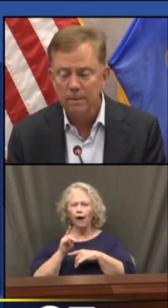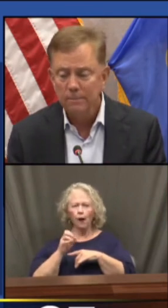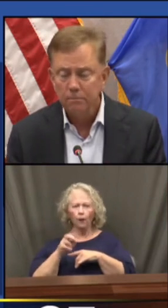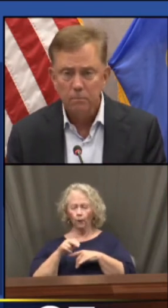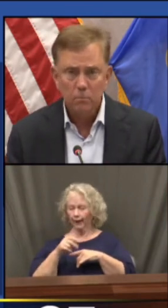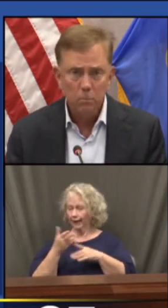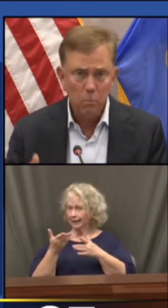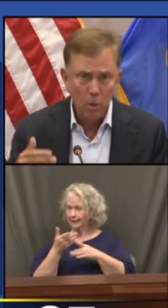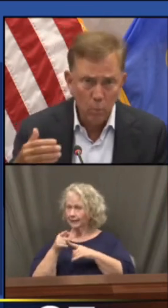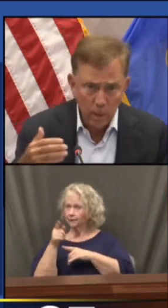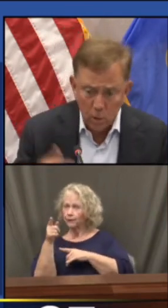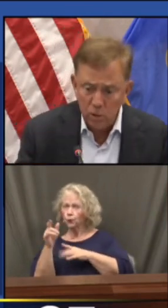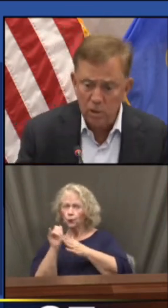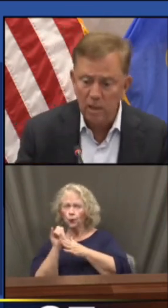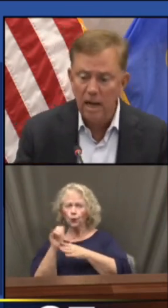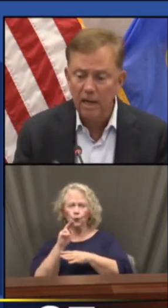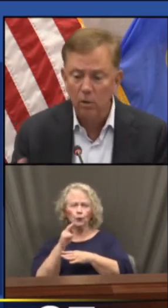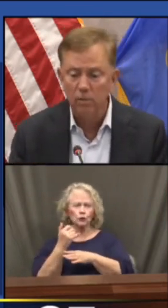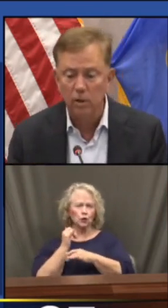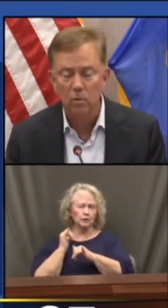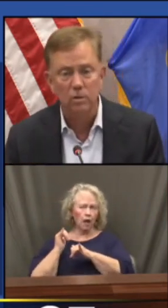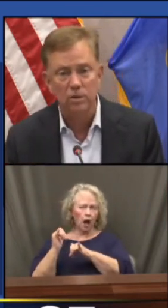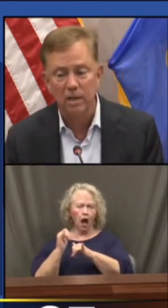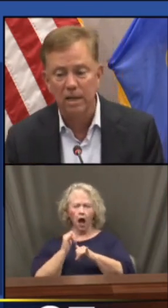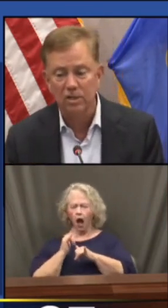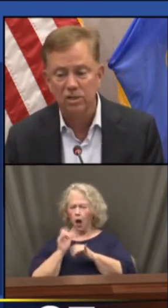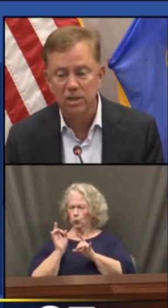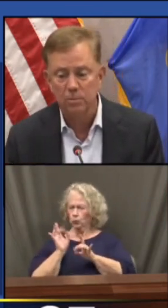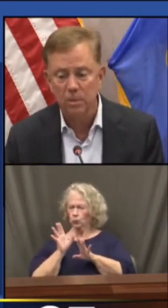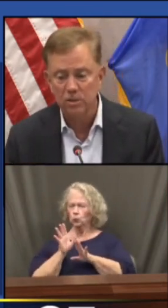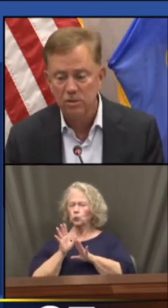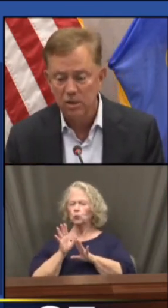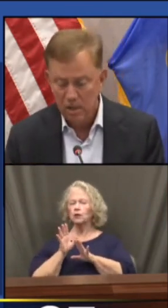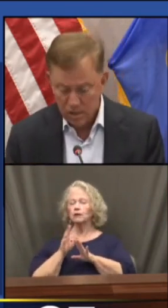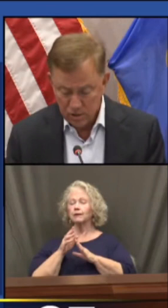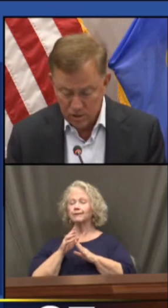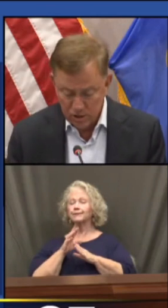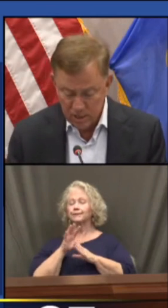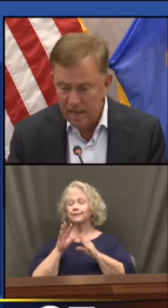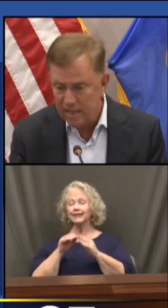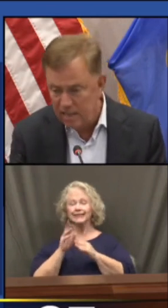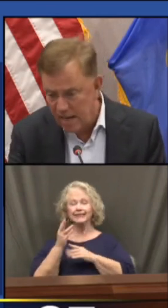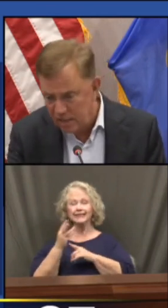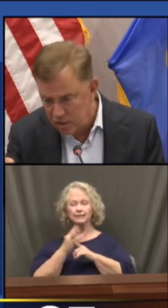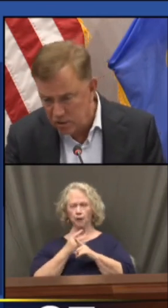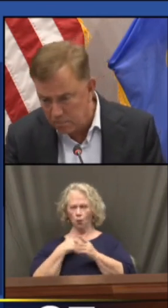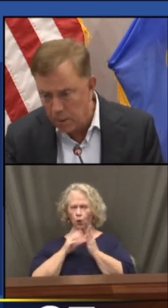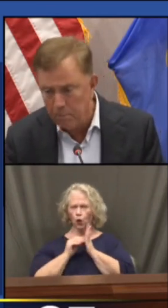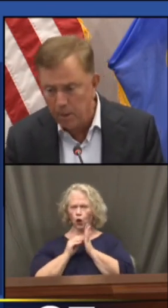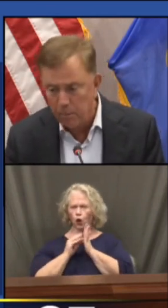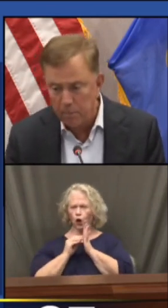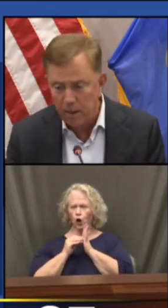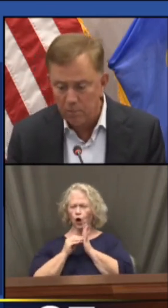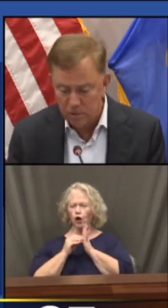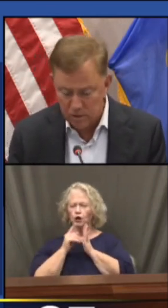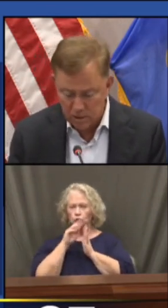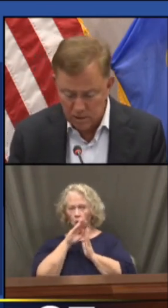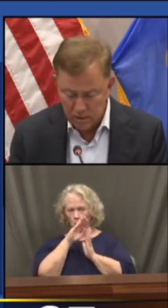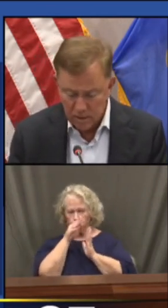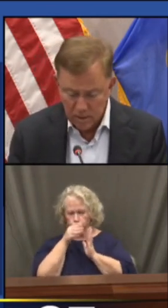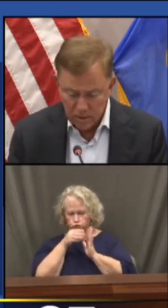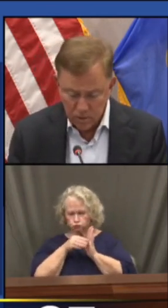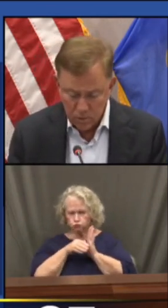Jersey. We learned a lot over the course of the next 6 months. So you see that next bump up, that